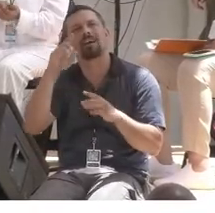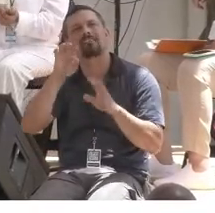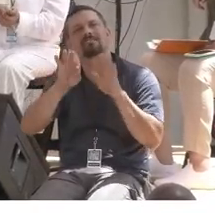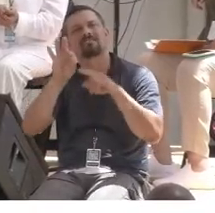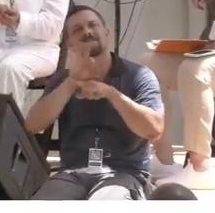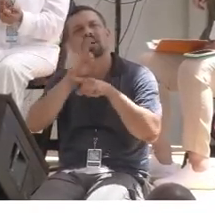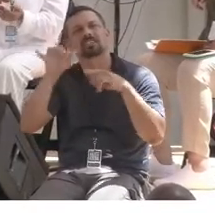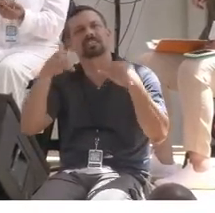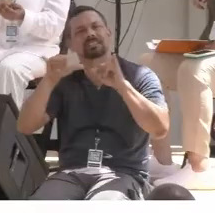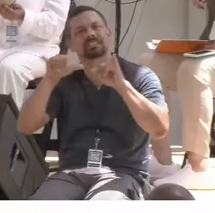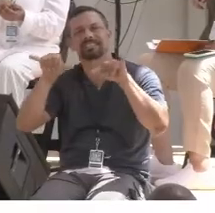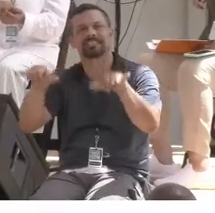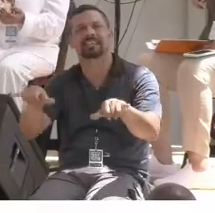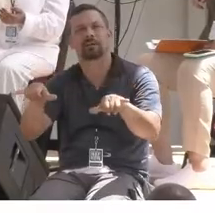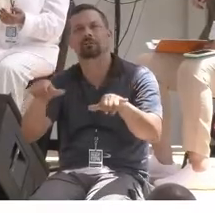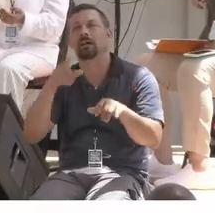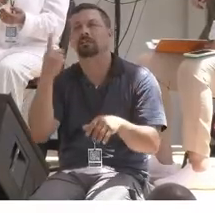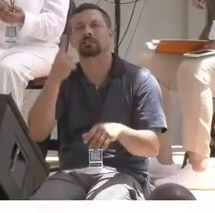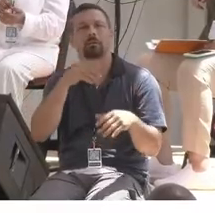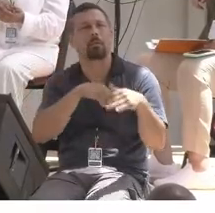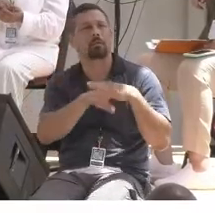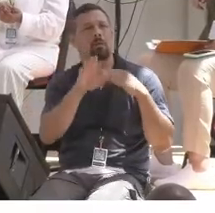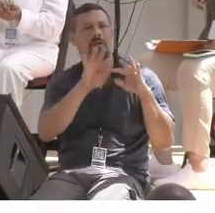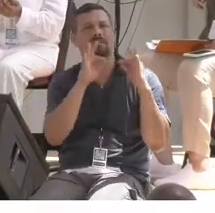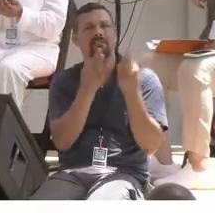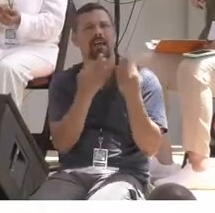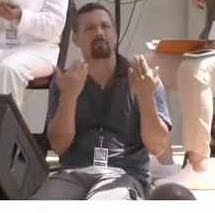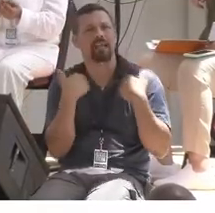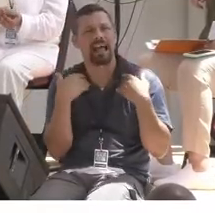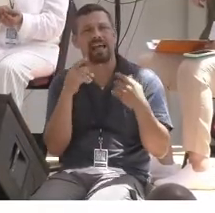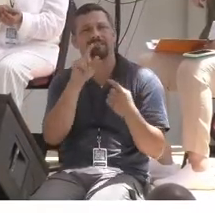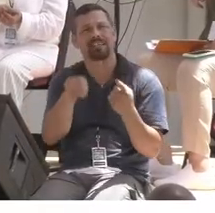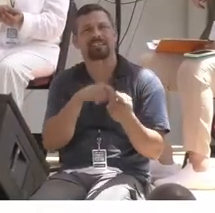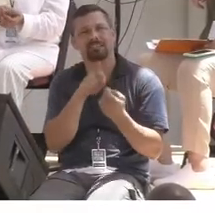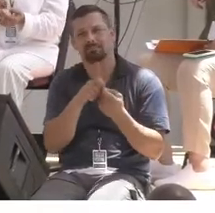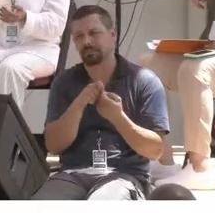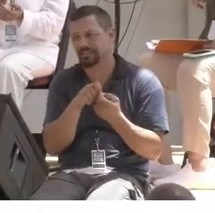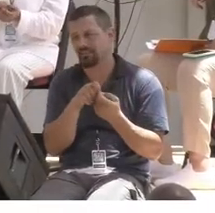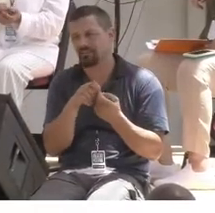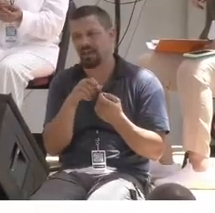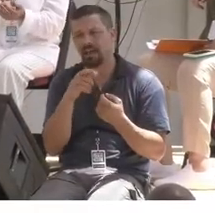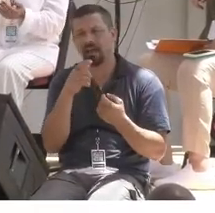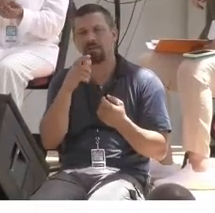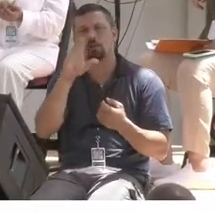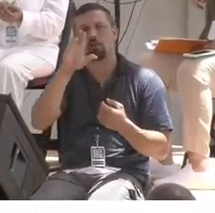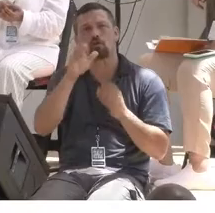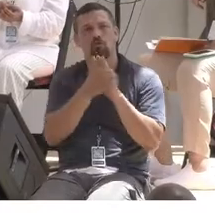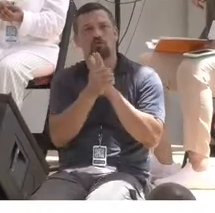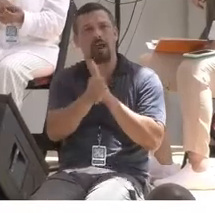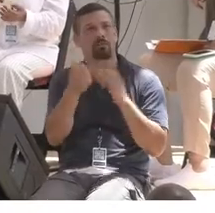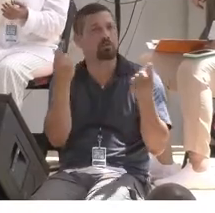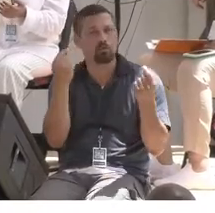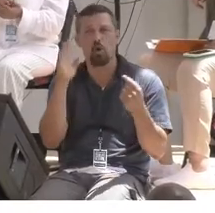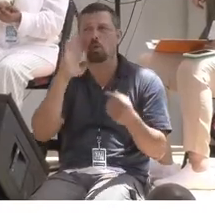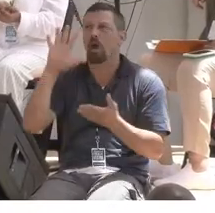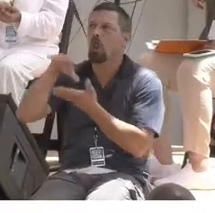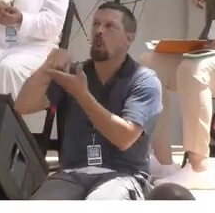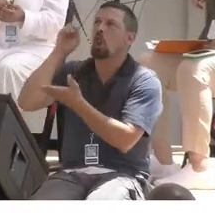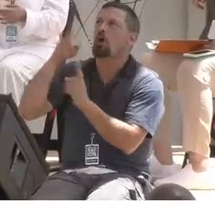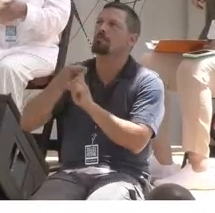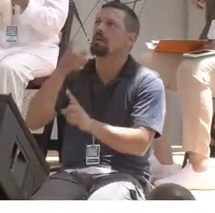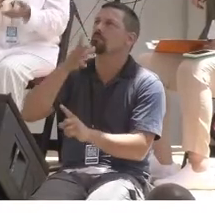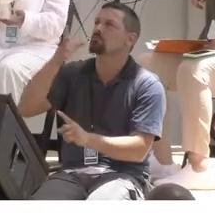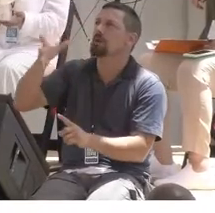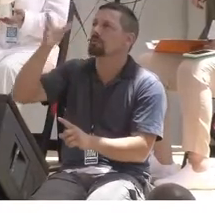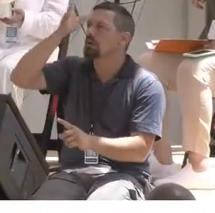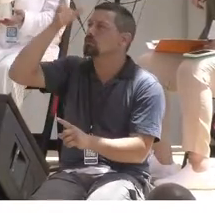for example, if someone is born in a family where they have a specific crafts, they will learn it from their grandfather or grandmother, and